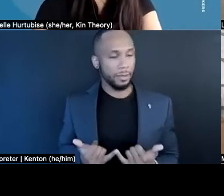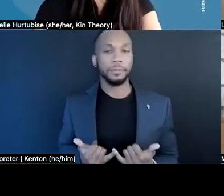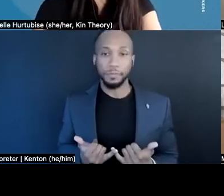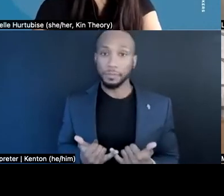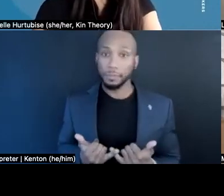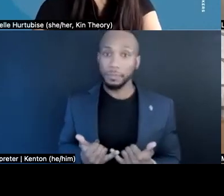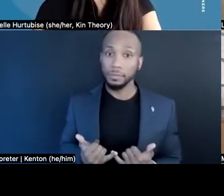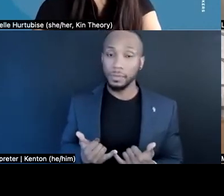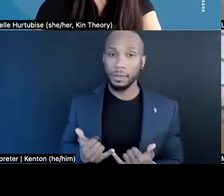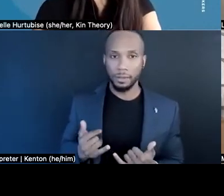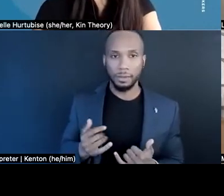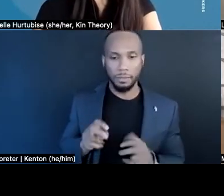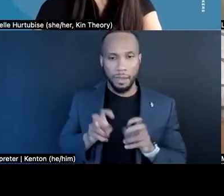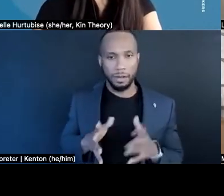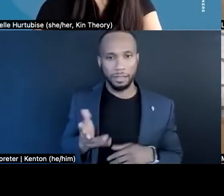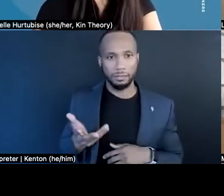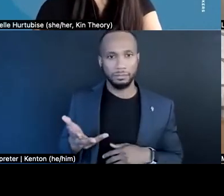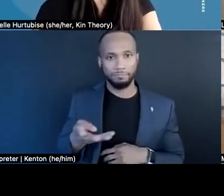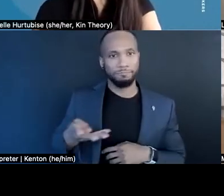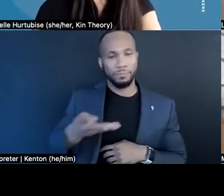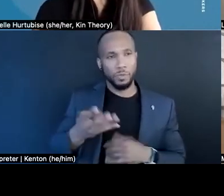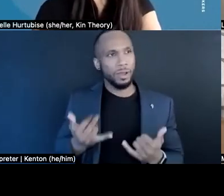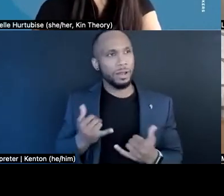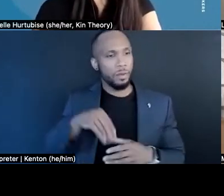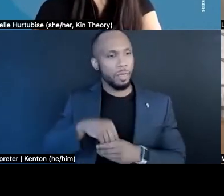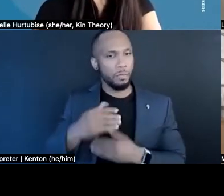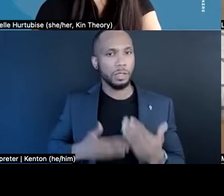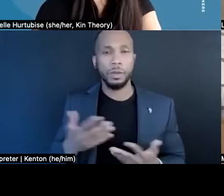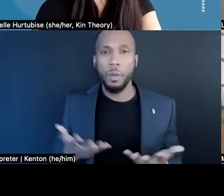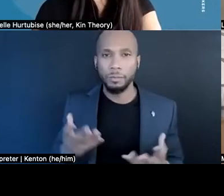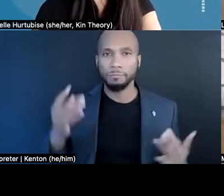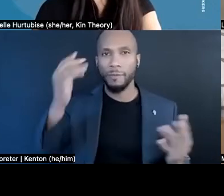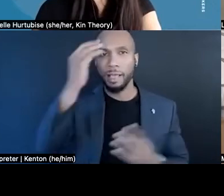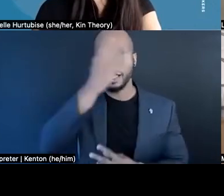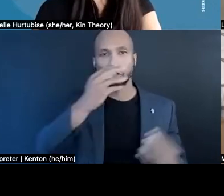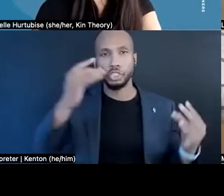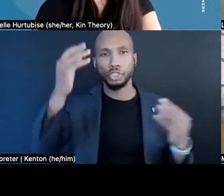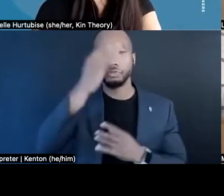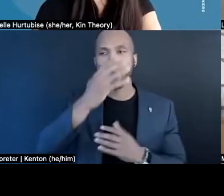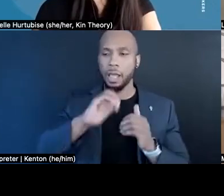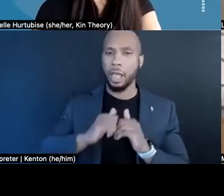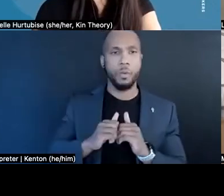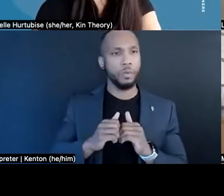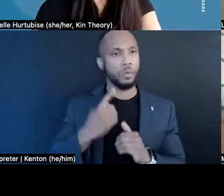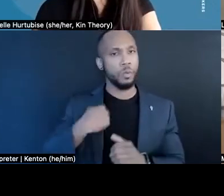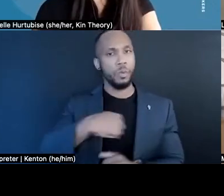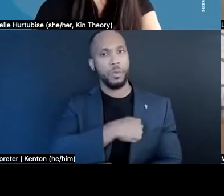tres compañeros en un proceso de reflexión sobre cómo queremos